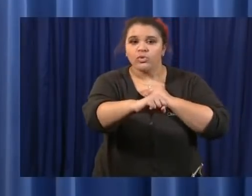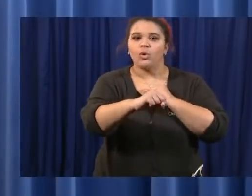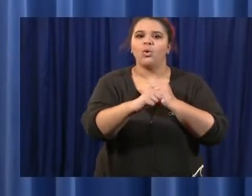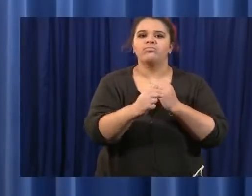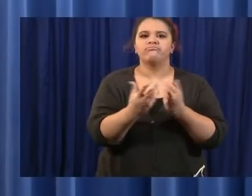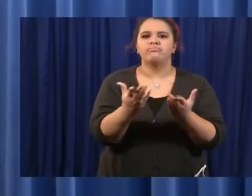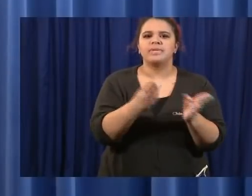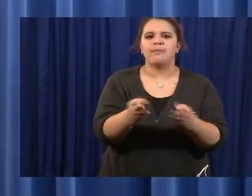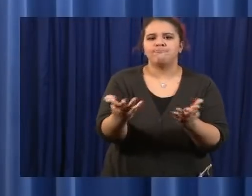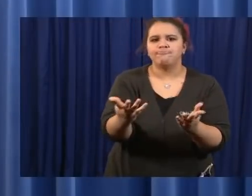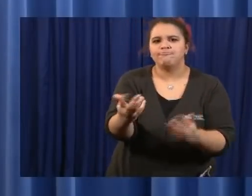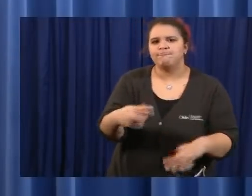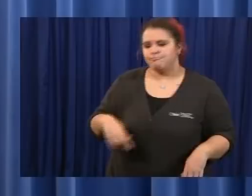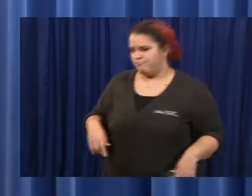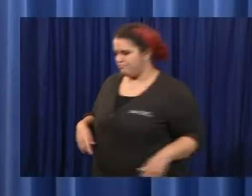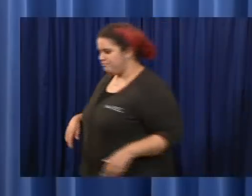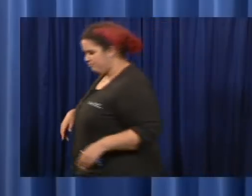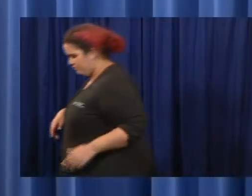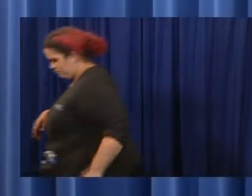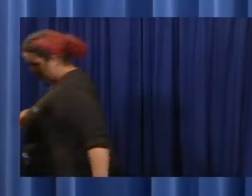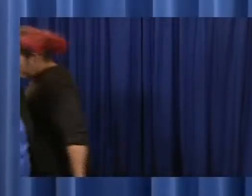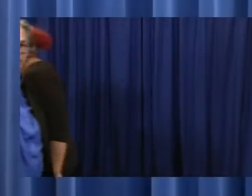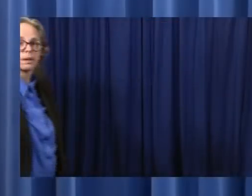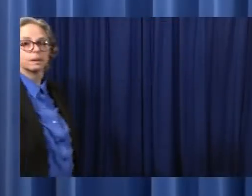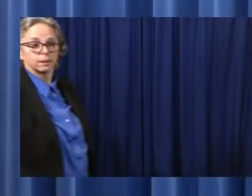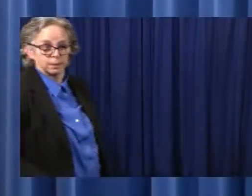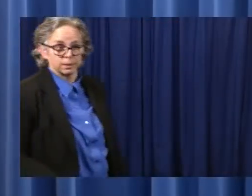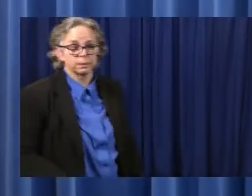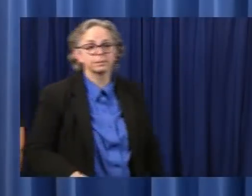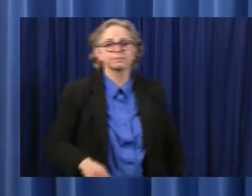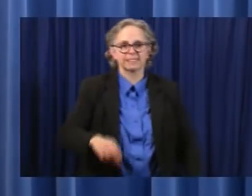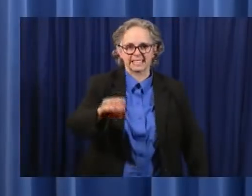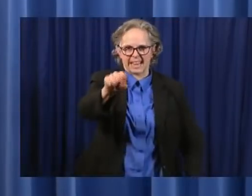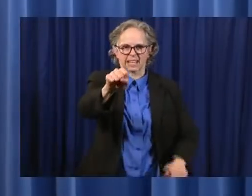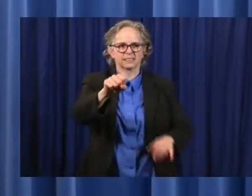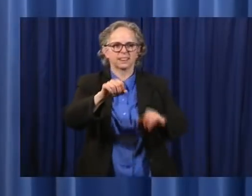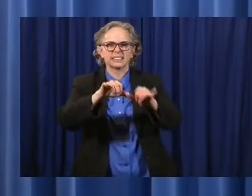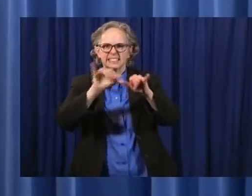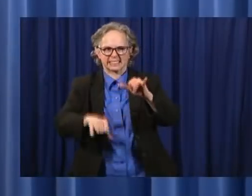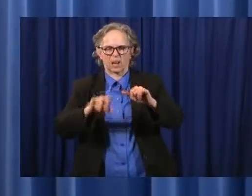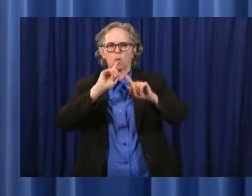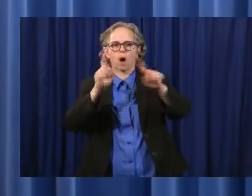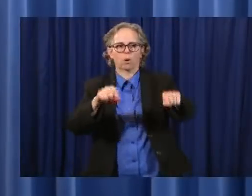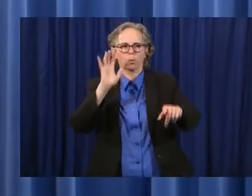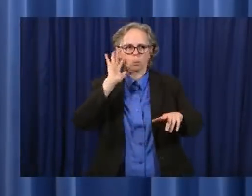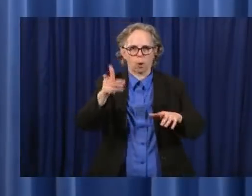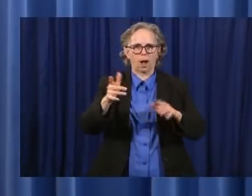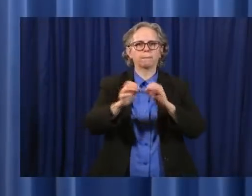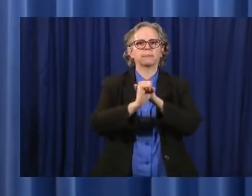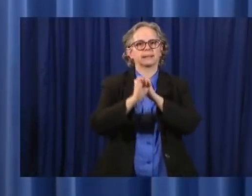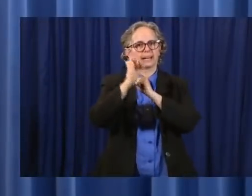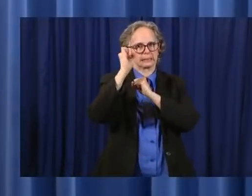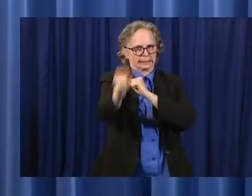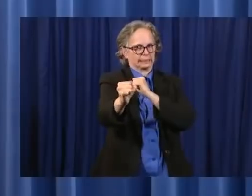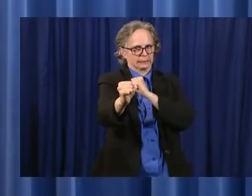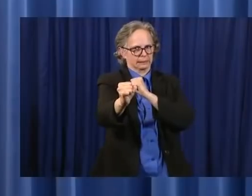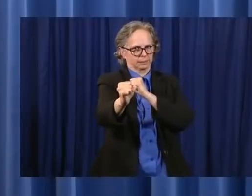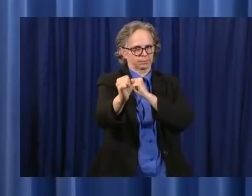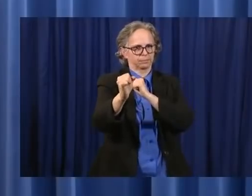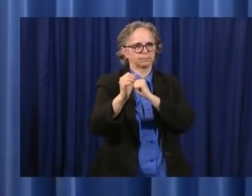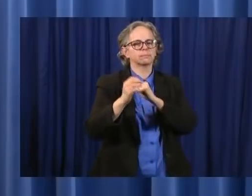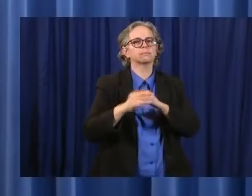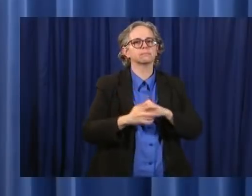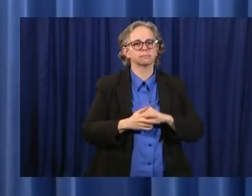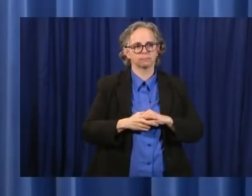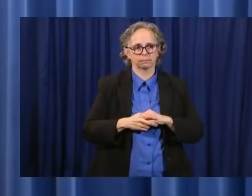A stay-at-home order will be extended with the exceptions when